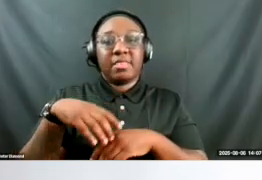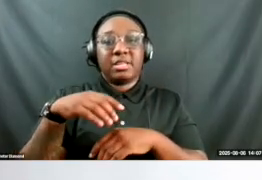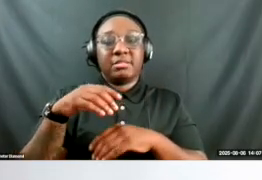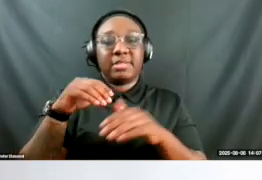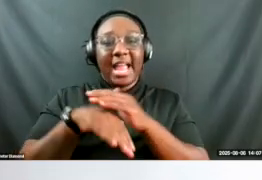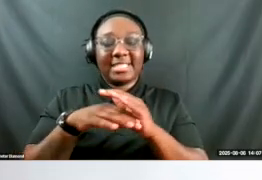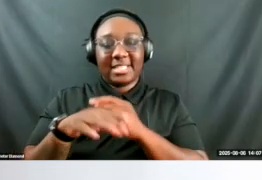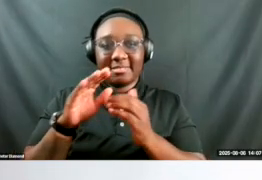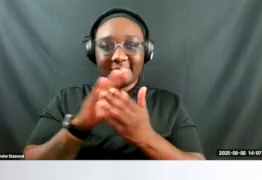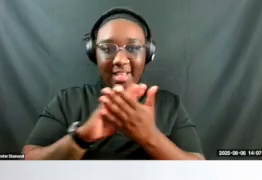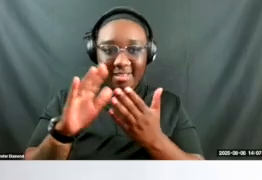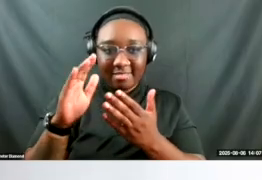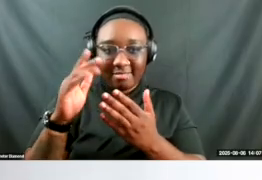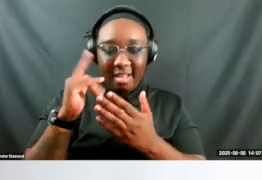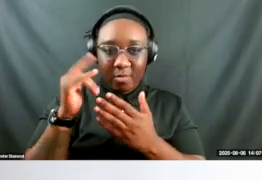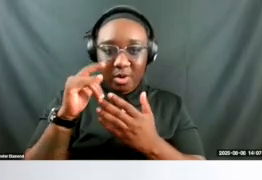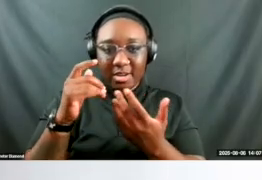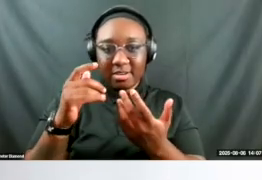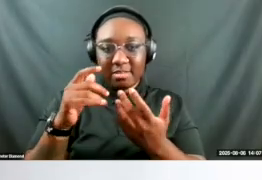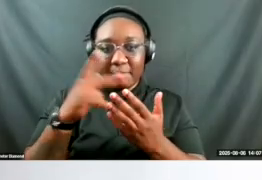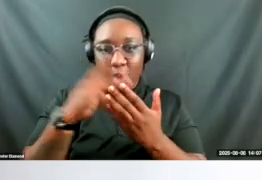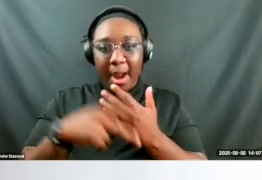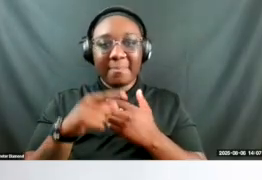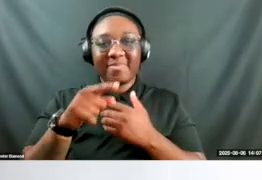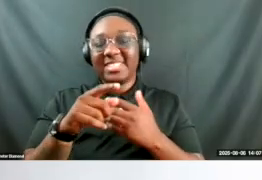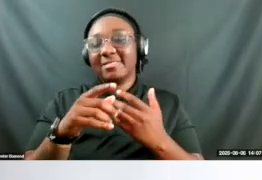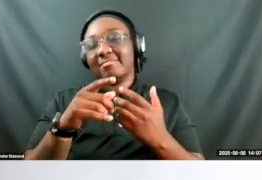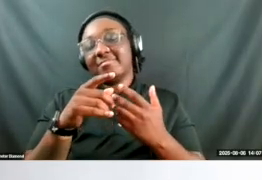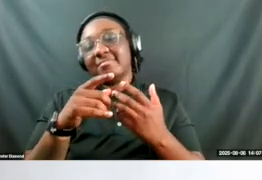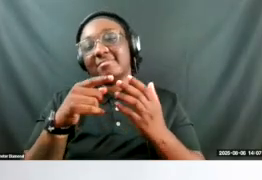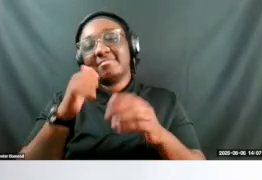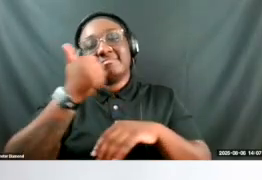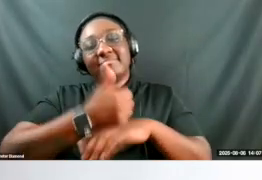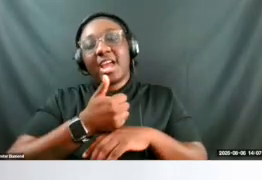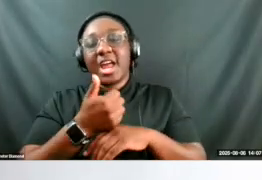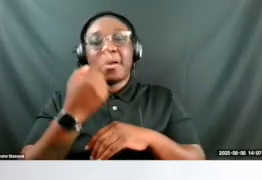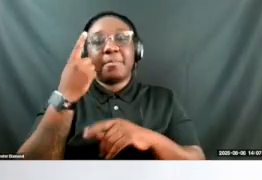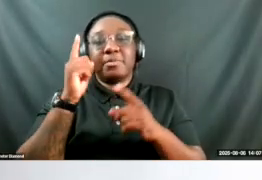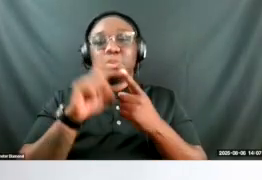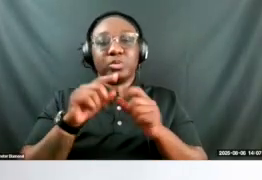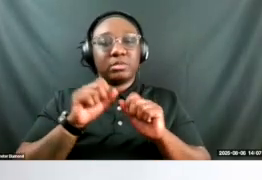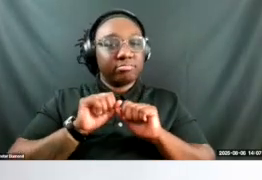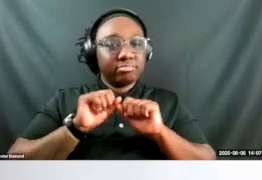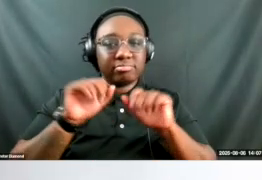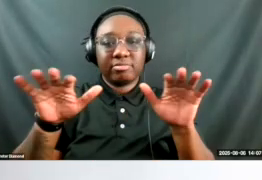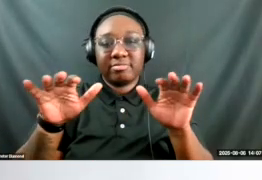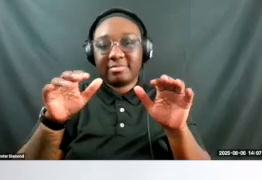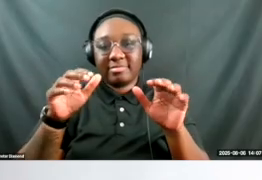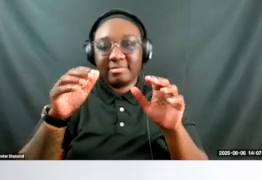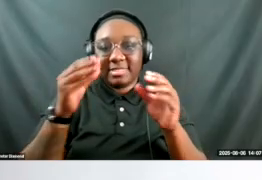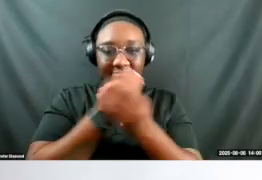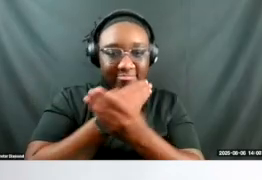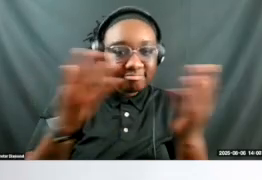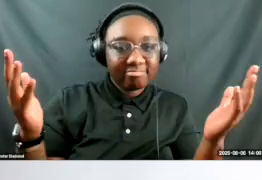program focused on increasing awareness for the full suite of clean transportation equity incentives and is